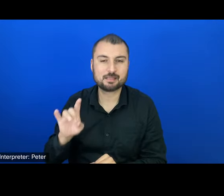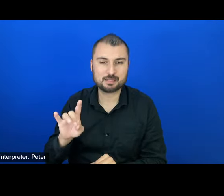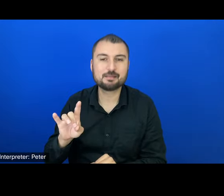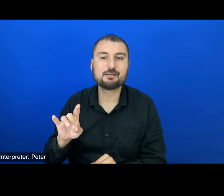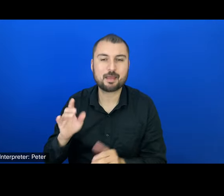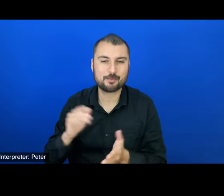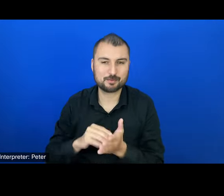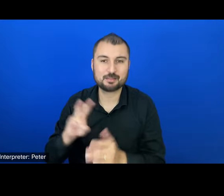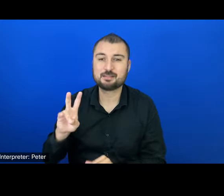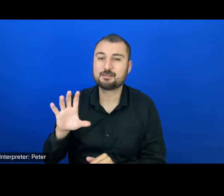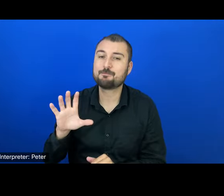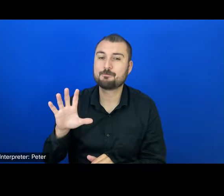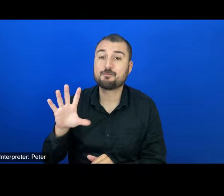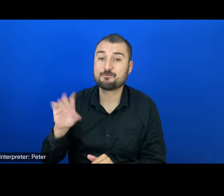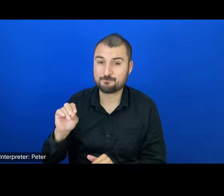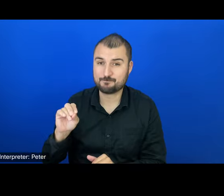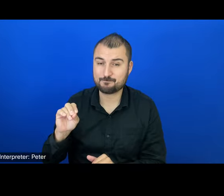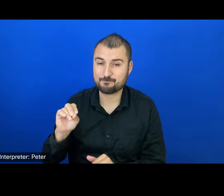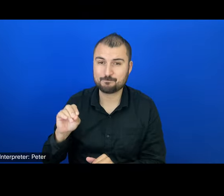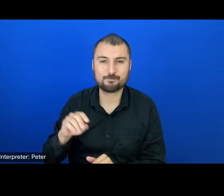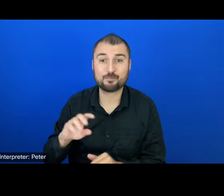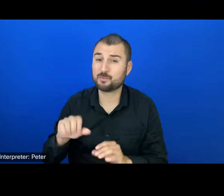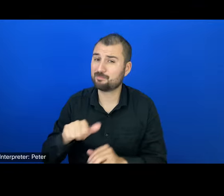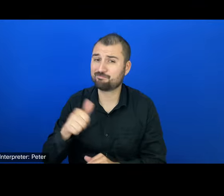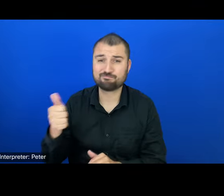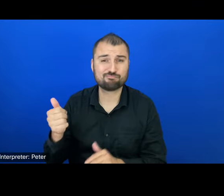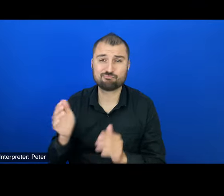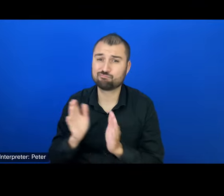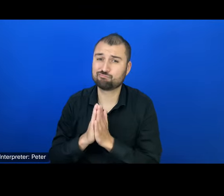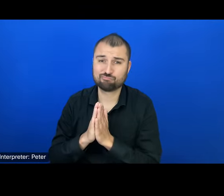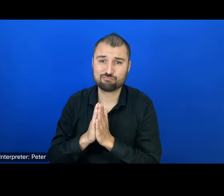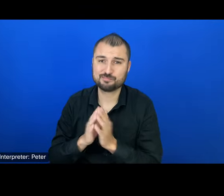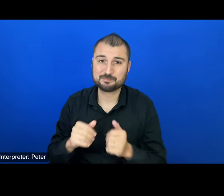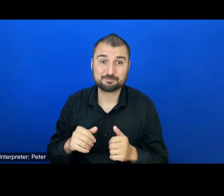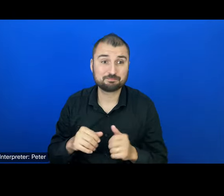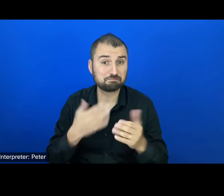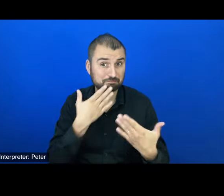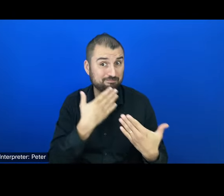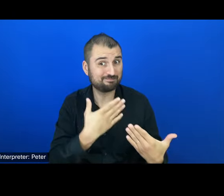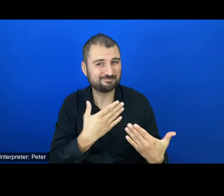$718,750. There are no other requests. Very good.